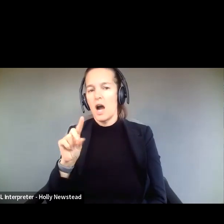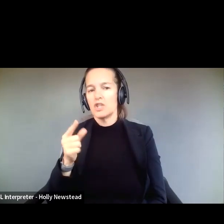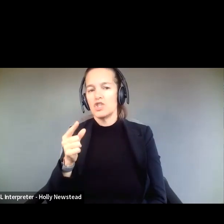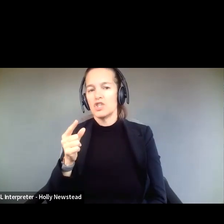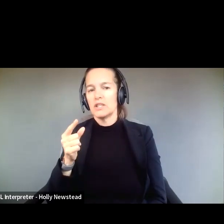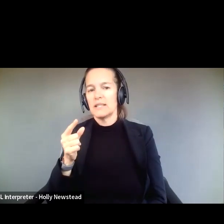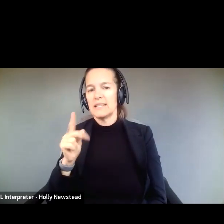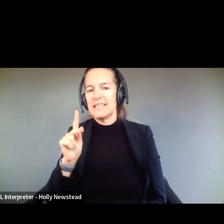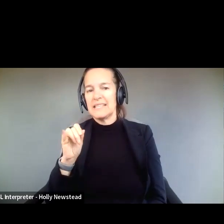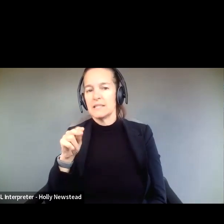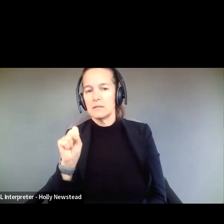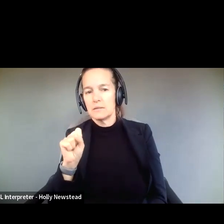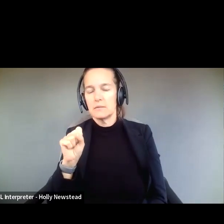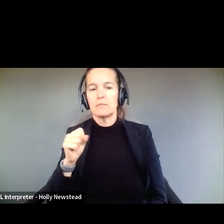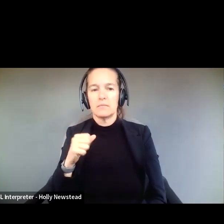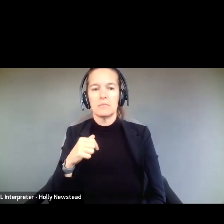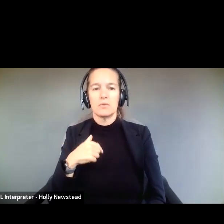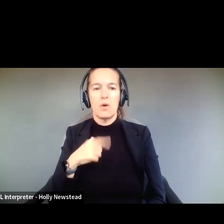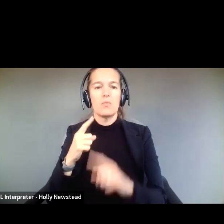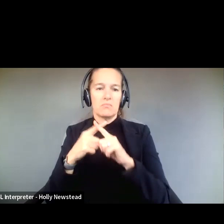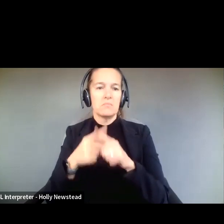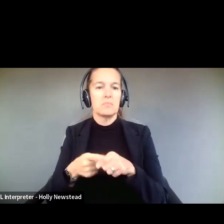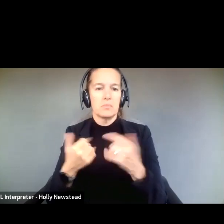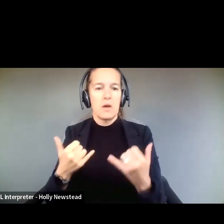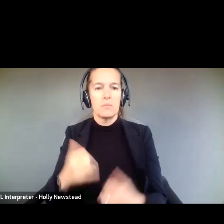I'm turning on your ability to turn on your audio.